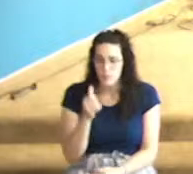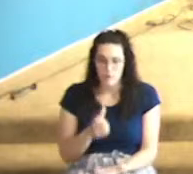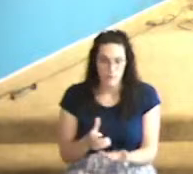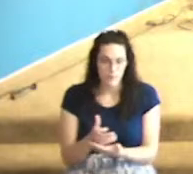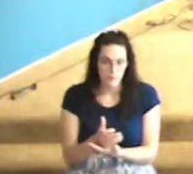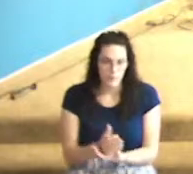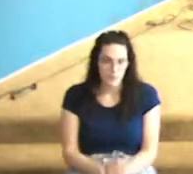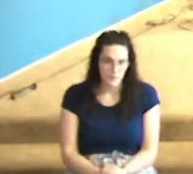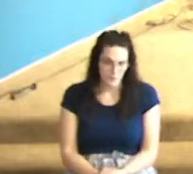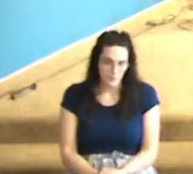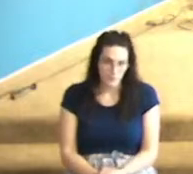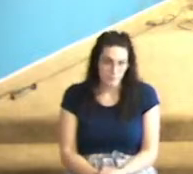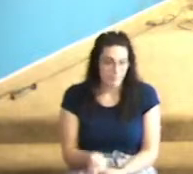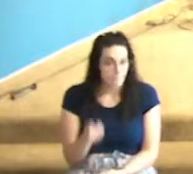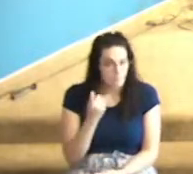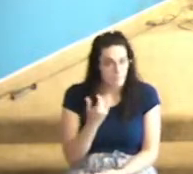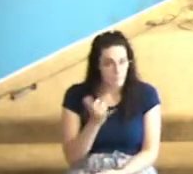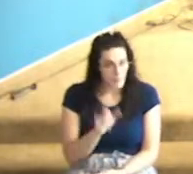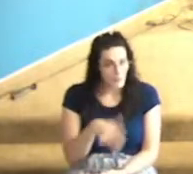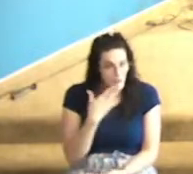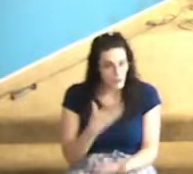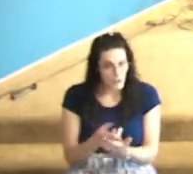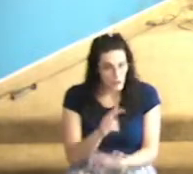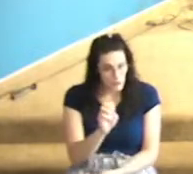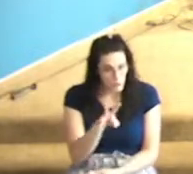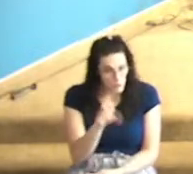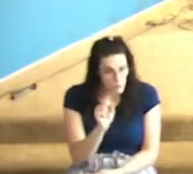it. My friend, that's some good news.